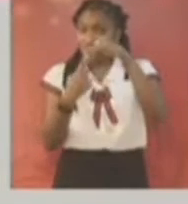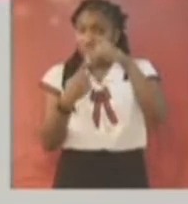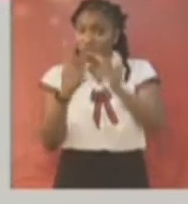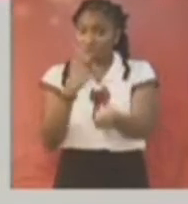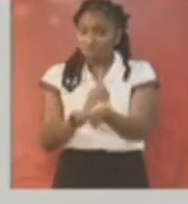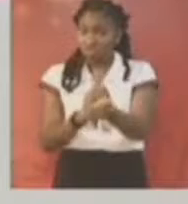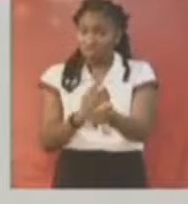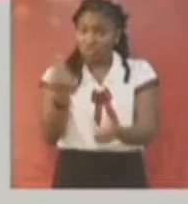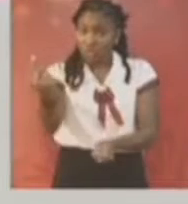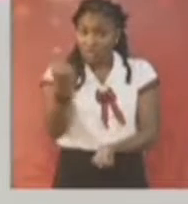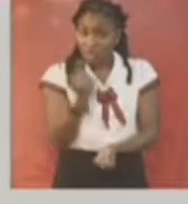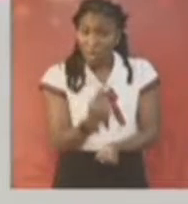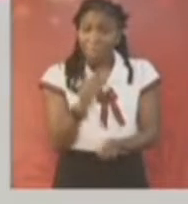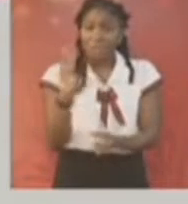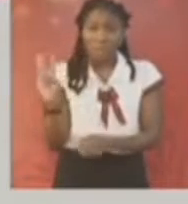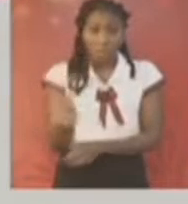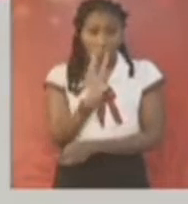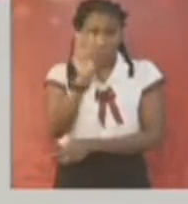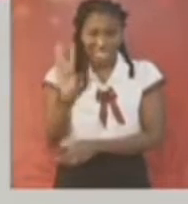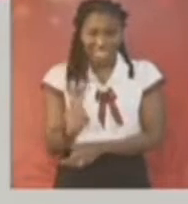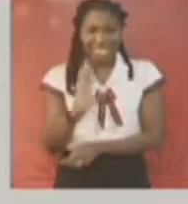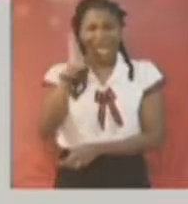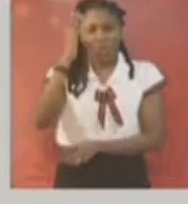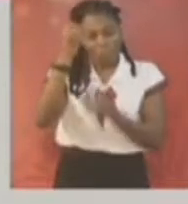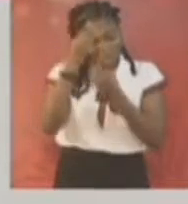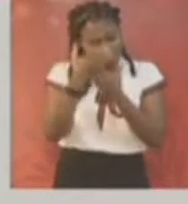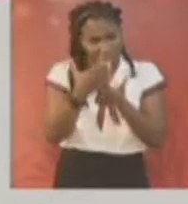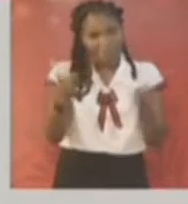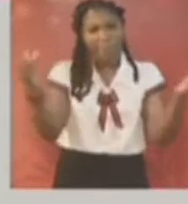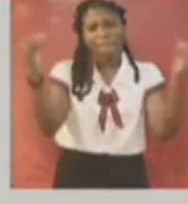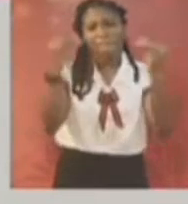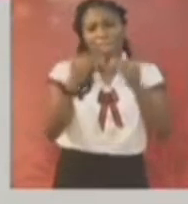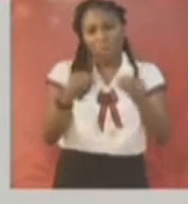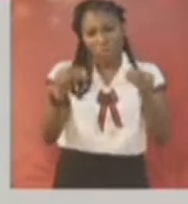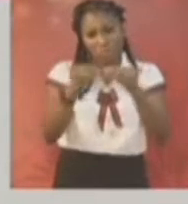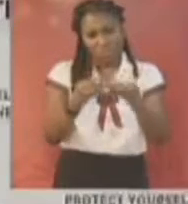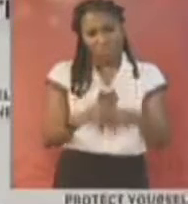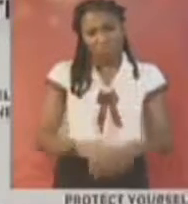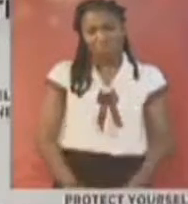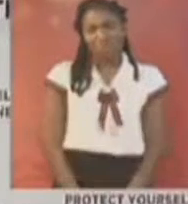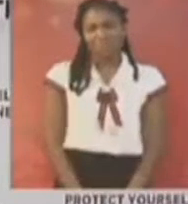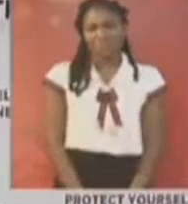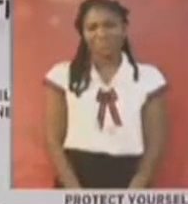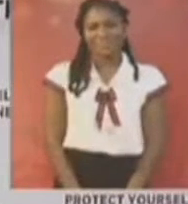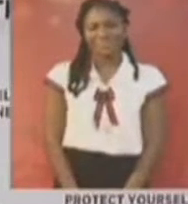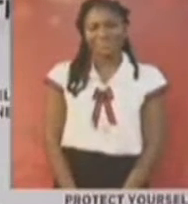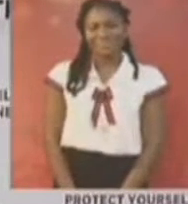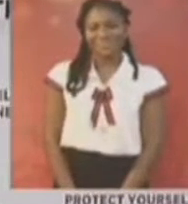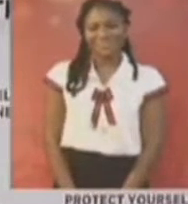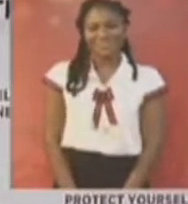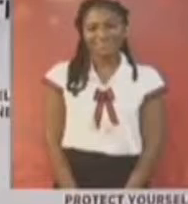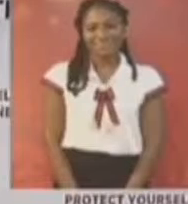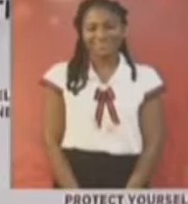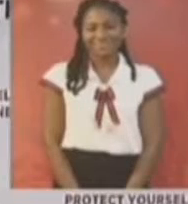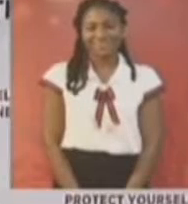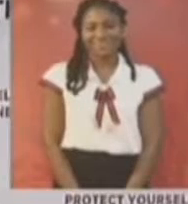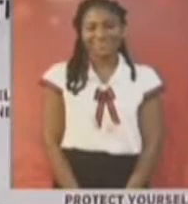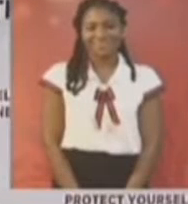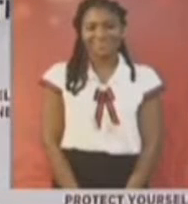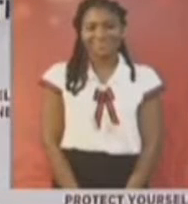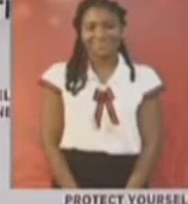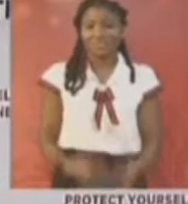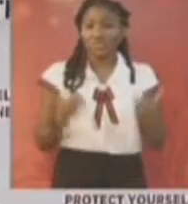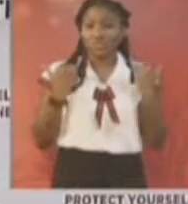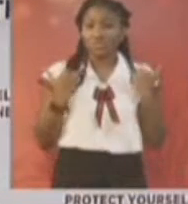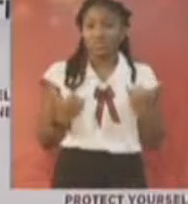Wednesday, may be able to address that in a little more detail. Okay, thank you, Dr. Hines. We